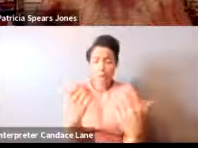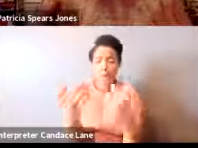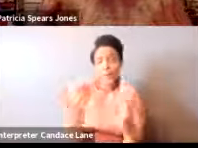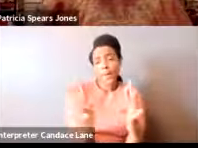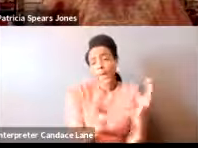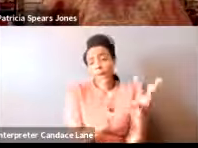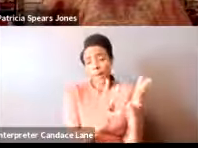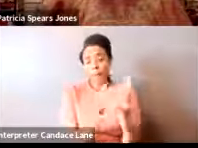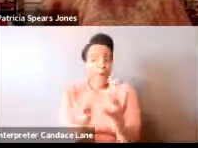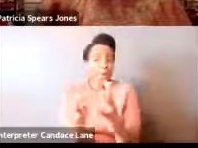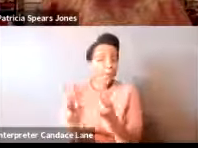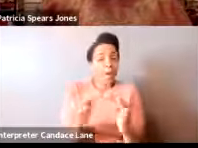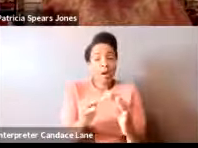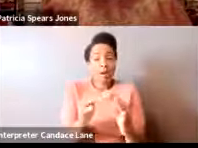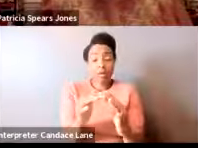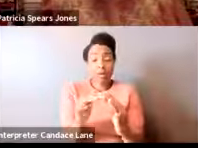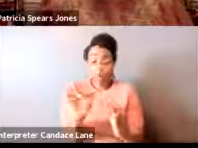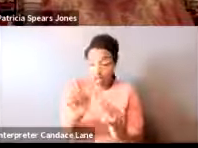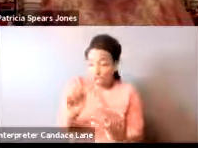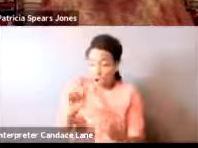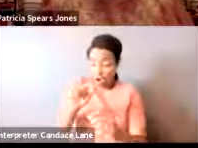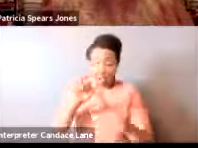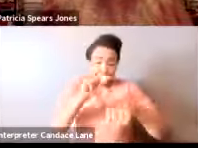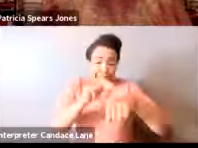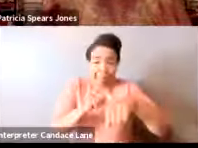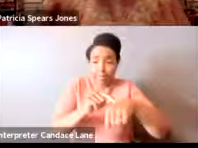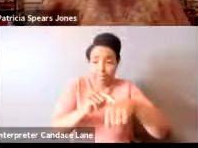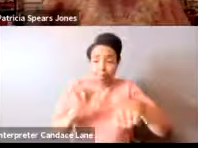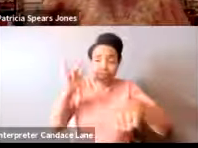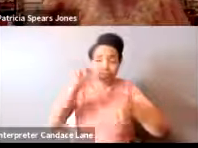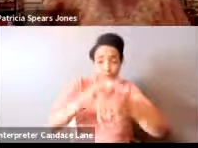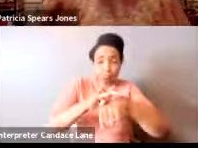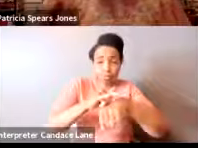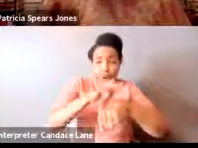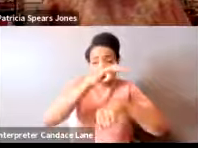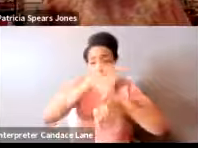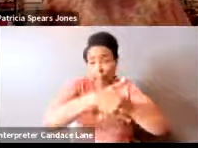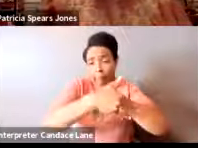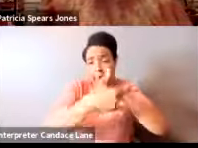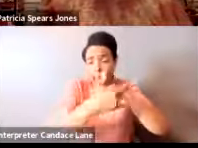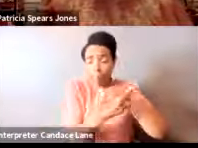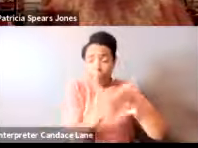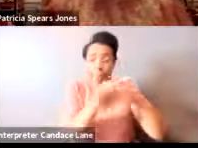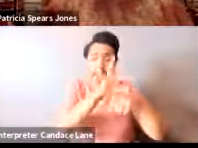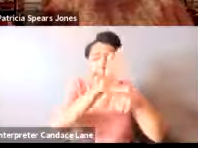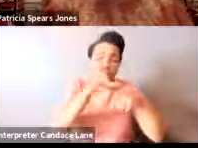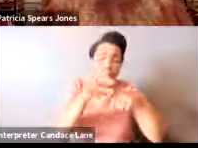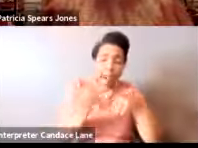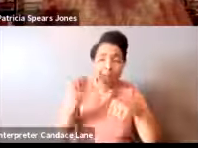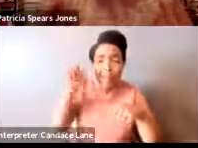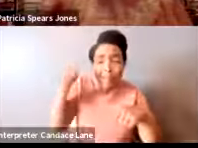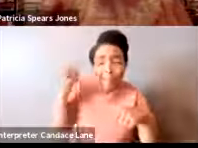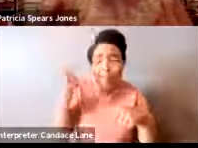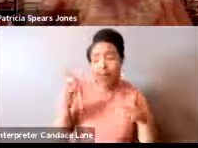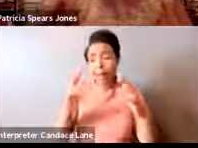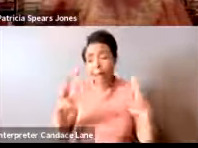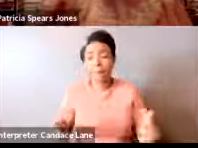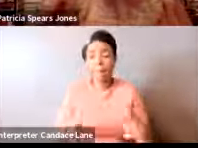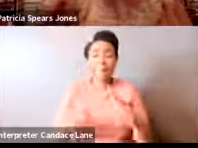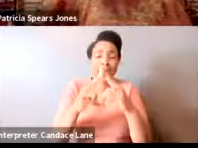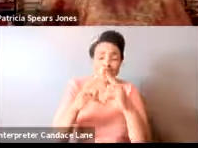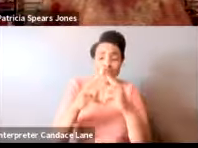in Dakar, Accra, Tunis, Johannesburg, Seoul, in Marseille, Manchester, London, Paris, Berlin